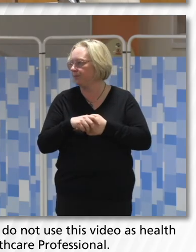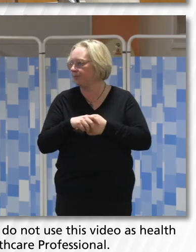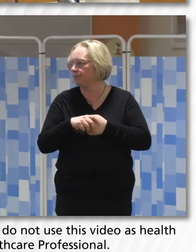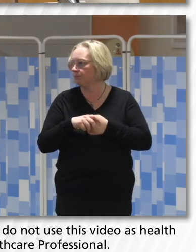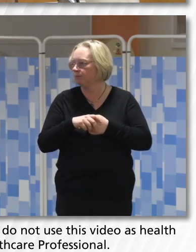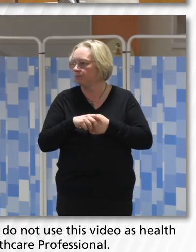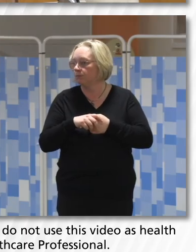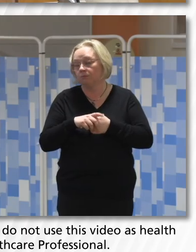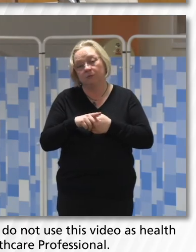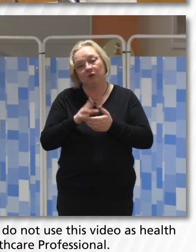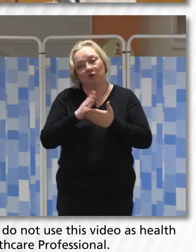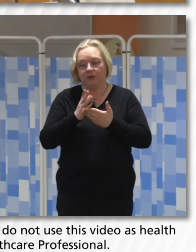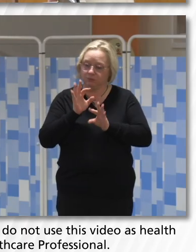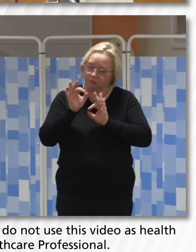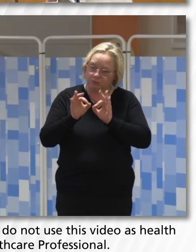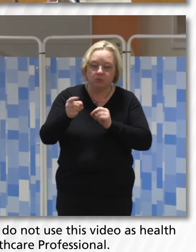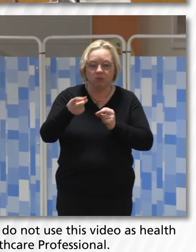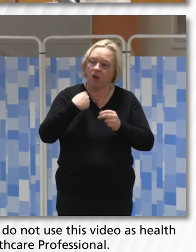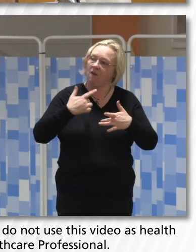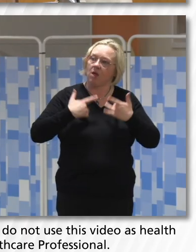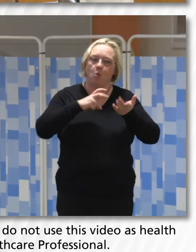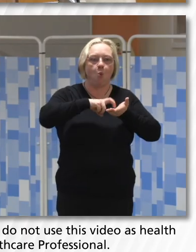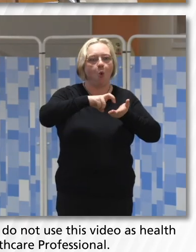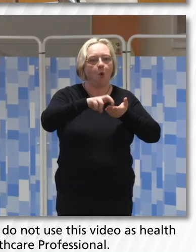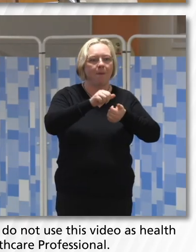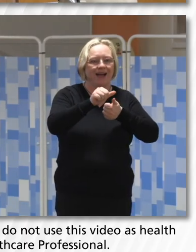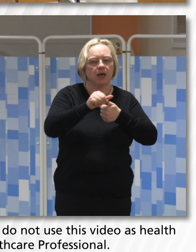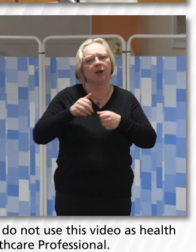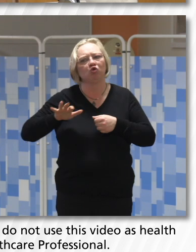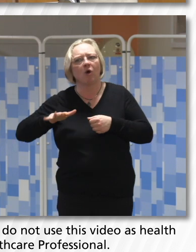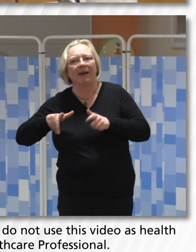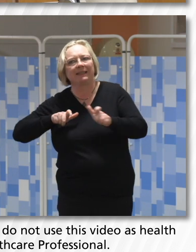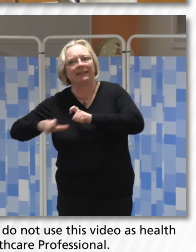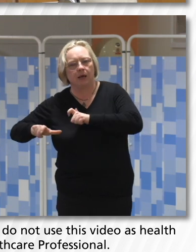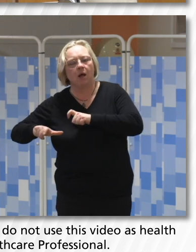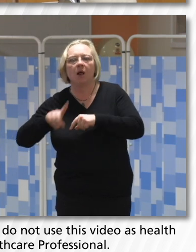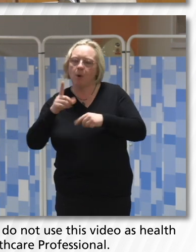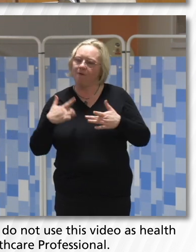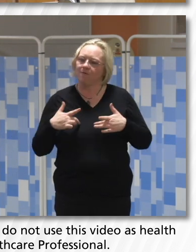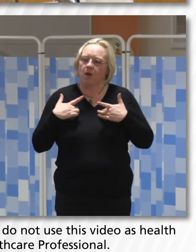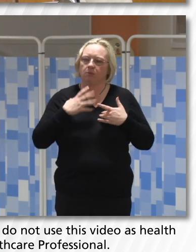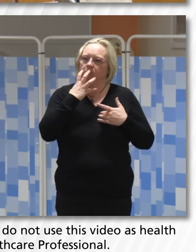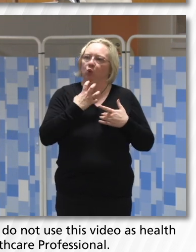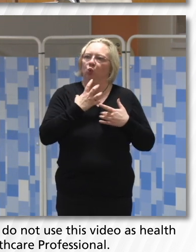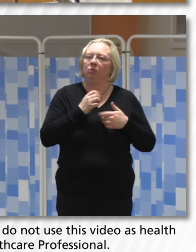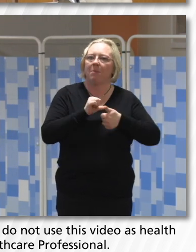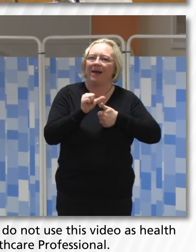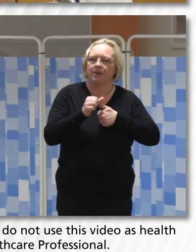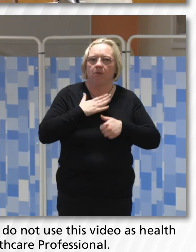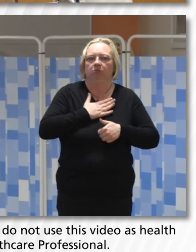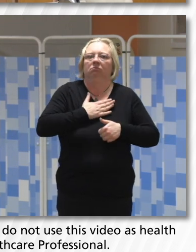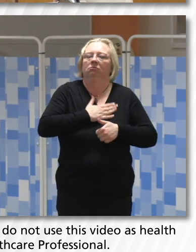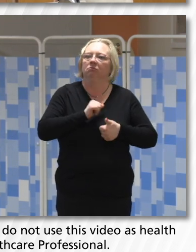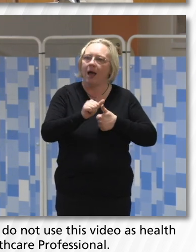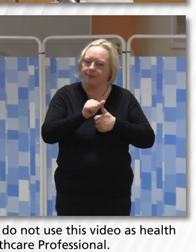or actually they're the experts. I'm walking a bit better. My tremor's not so good, but I'm feeling a lot better in my mood. So the dopamine can